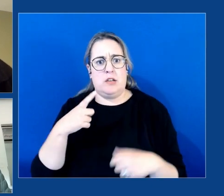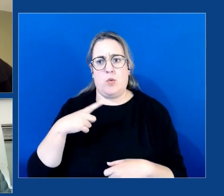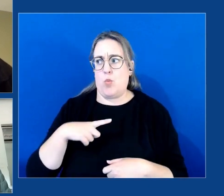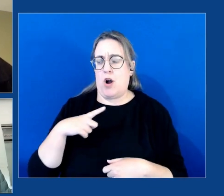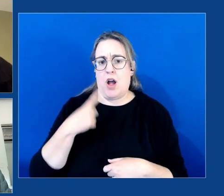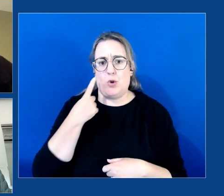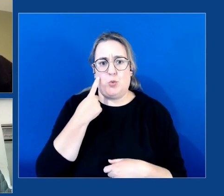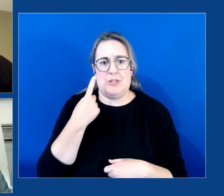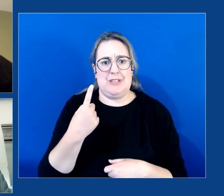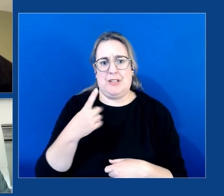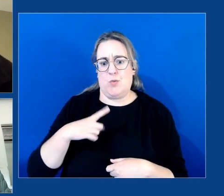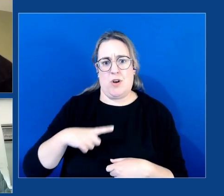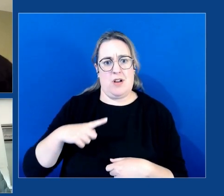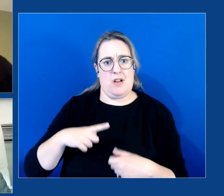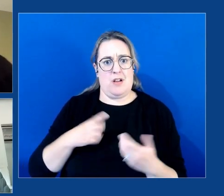time?